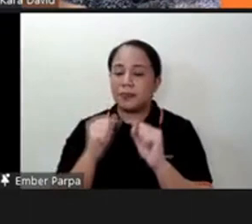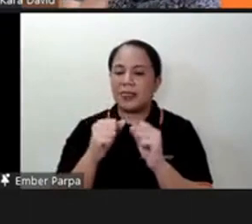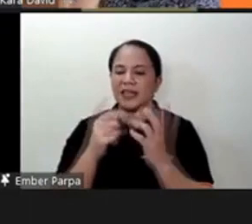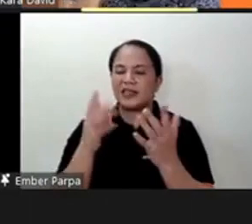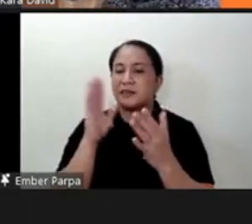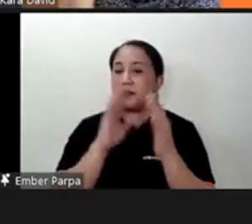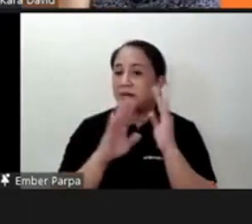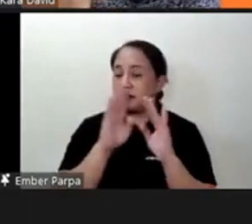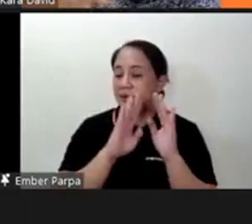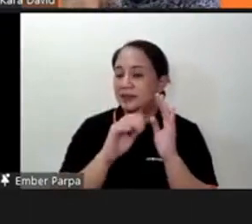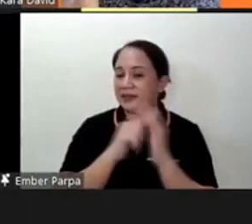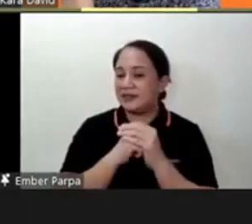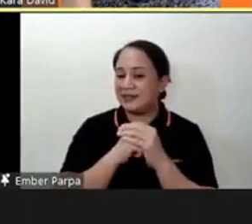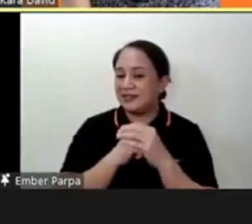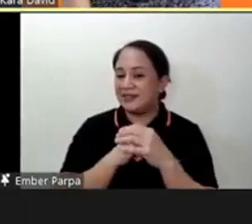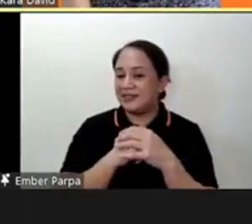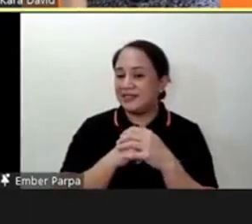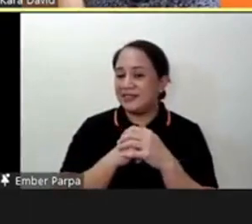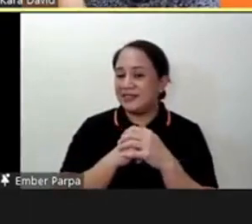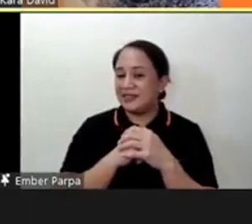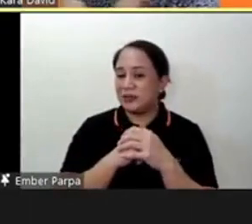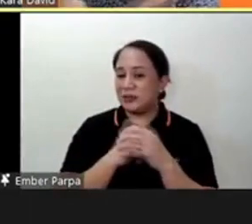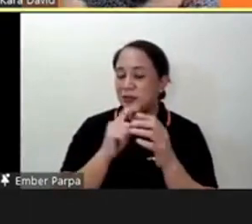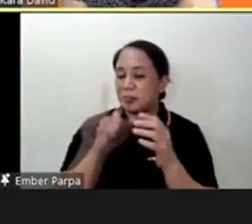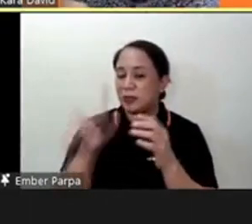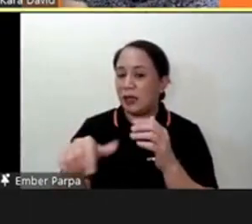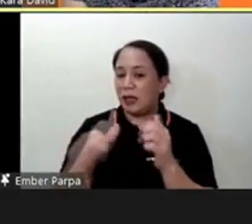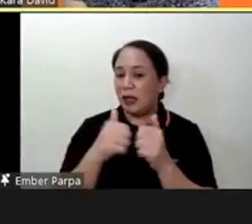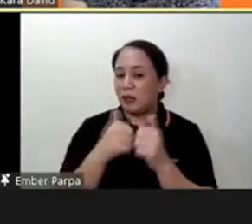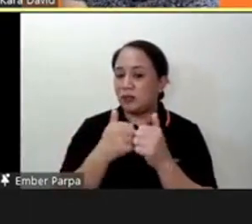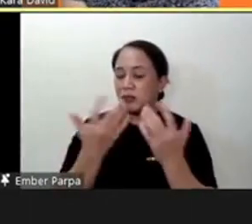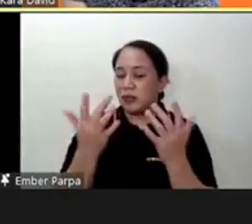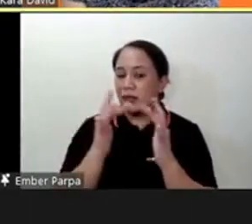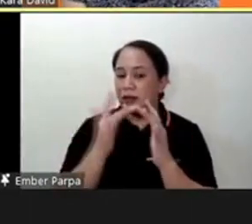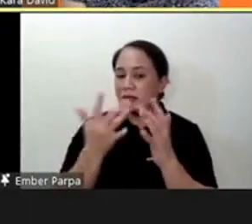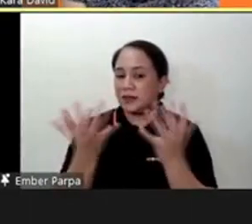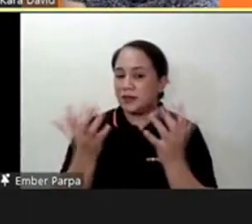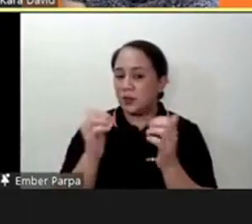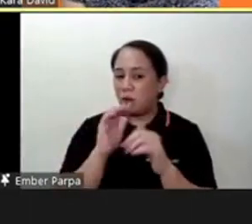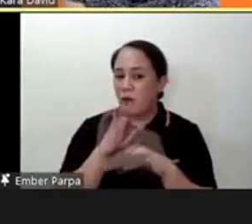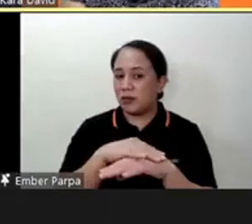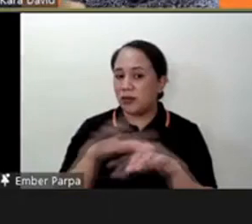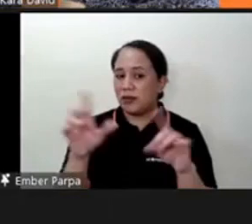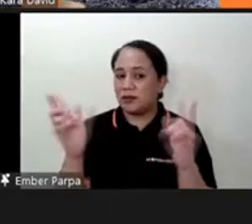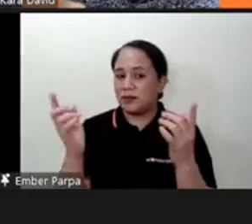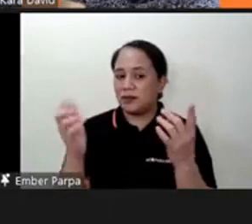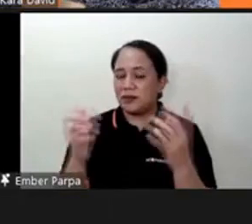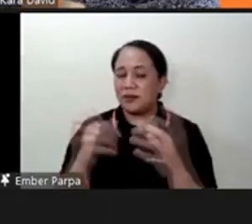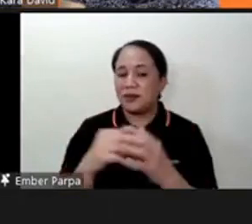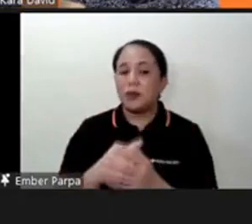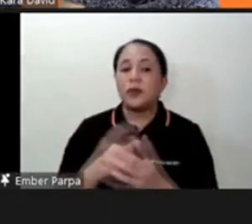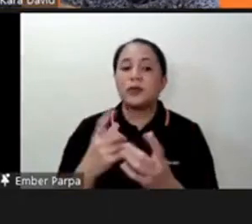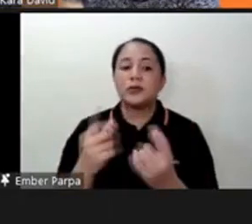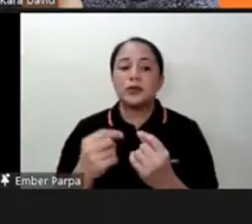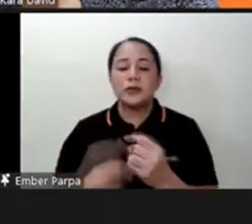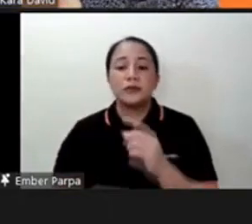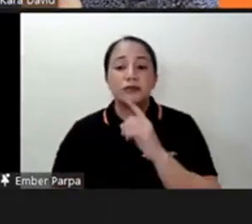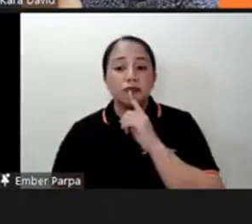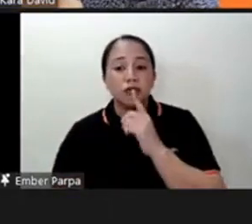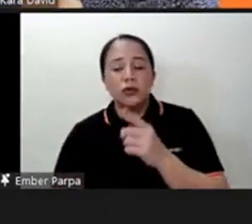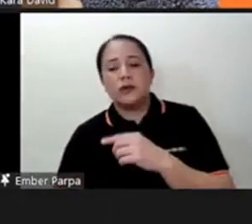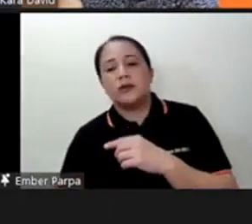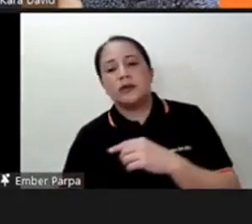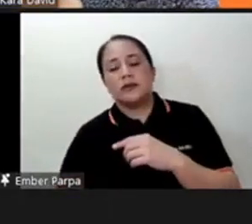no? Which brings me to my next question. Paano yung walang access online? Ganito yan. Actually, matagal